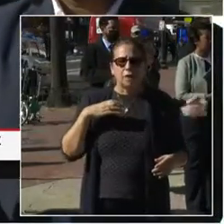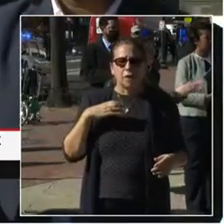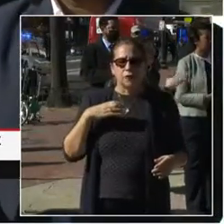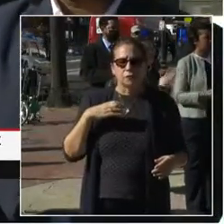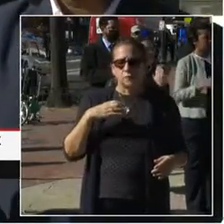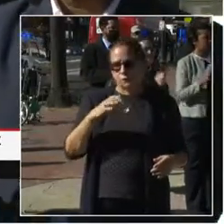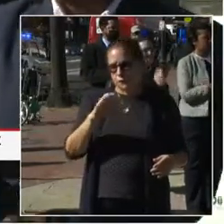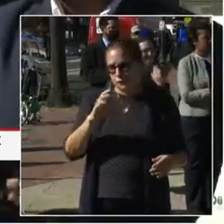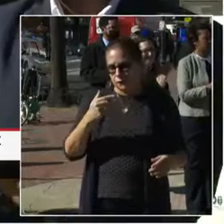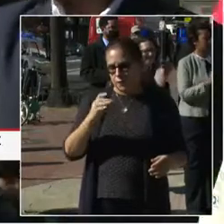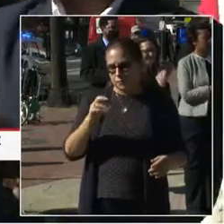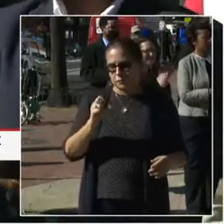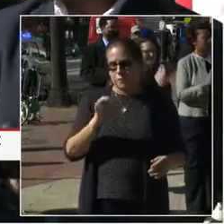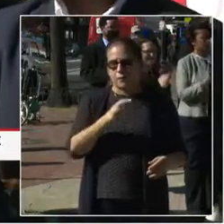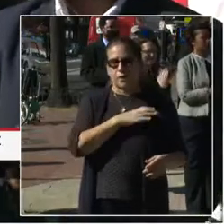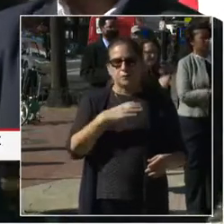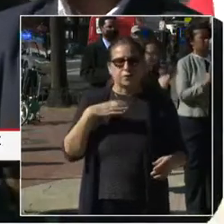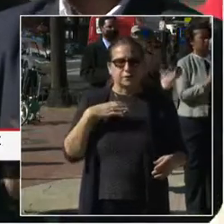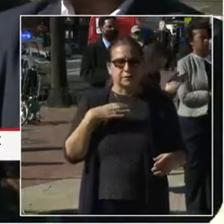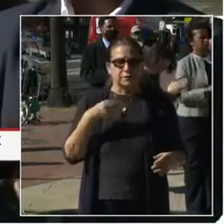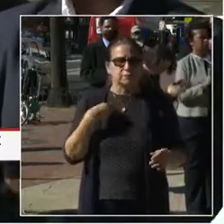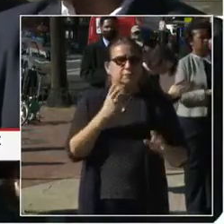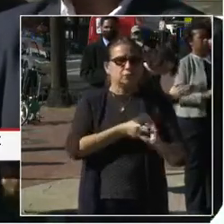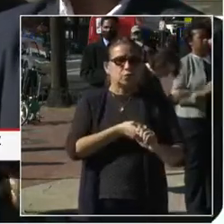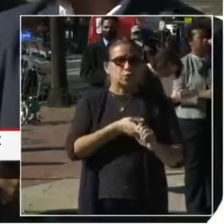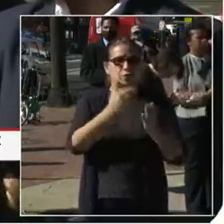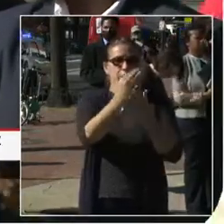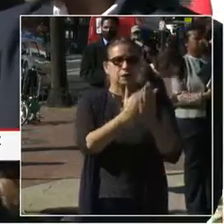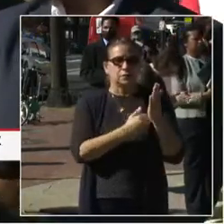sign up for DMV Black Restaurant Week.